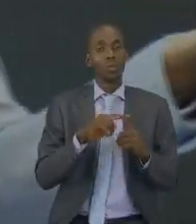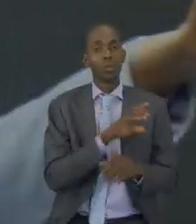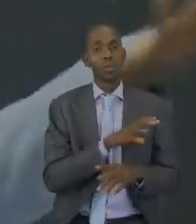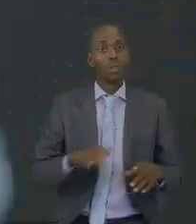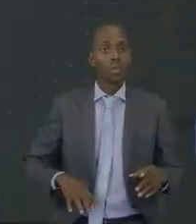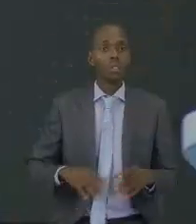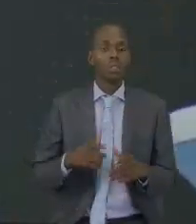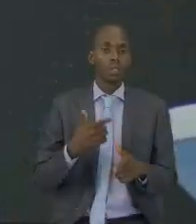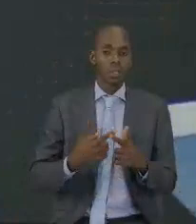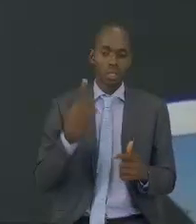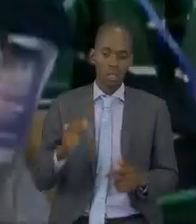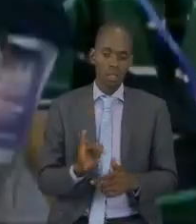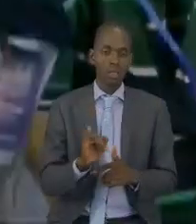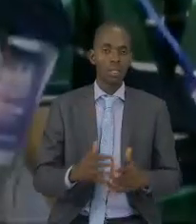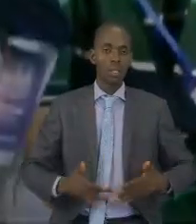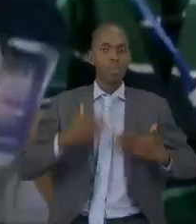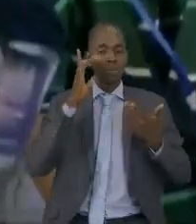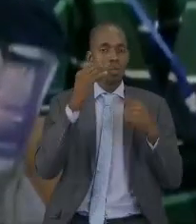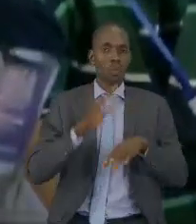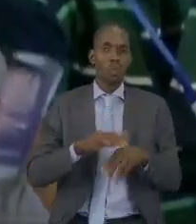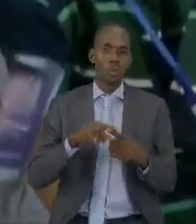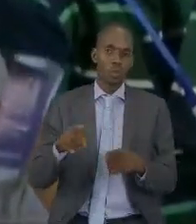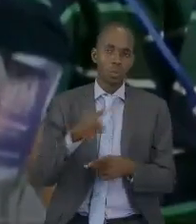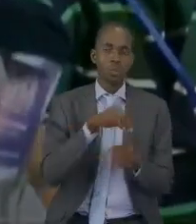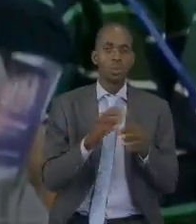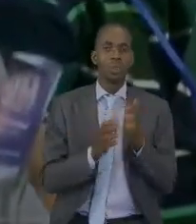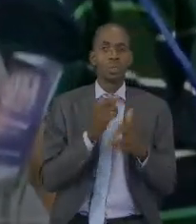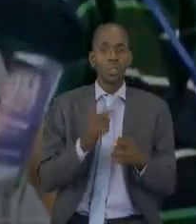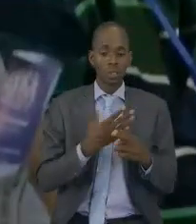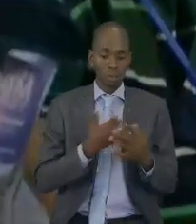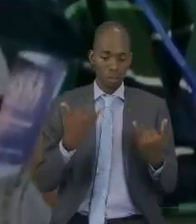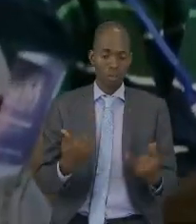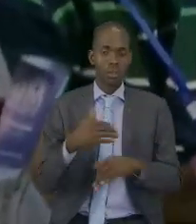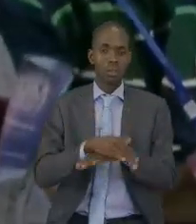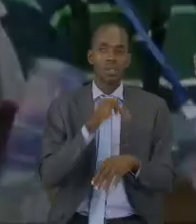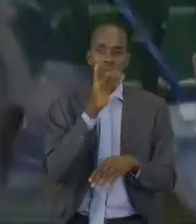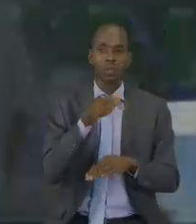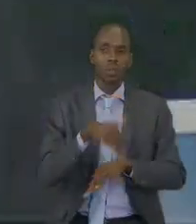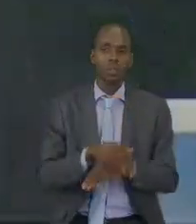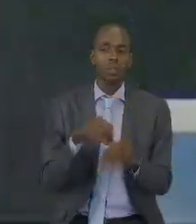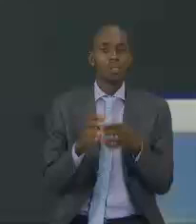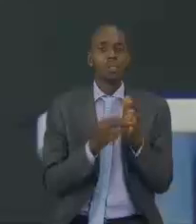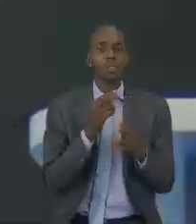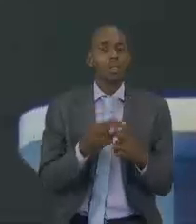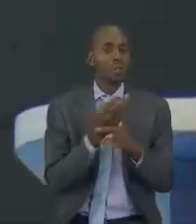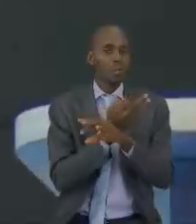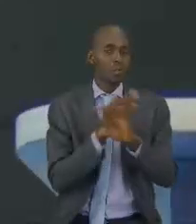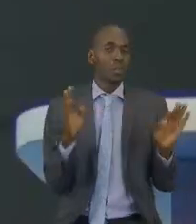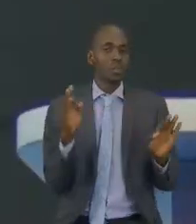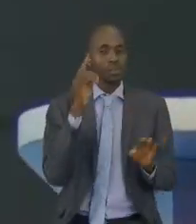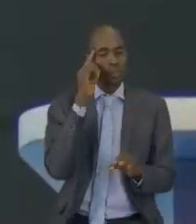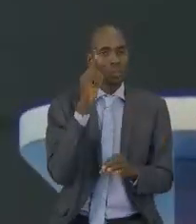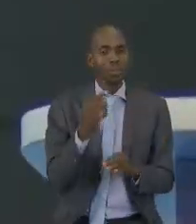Eternal life will come to you. And tonight is your night. Freedom.